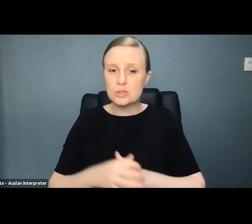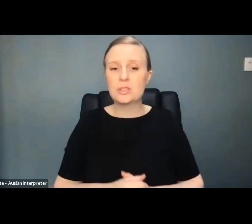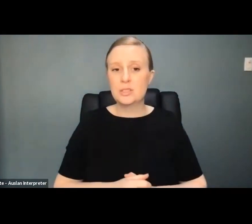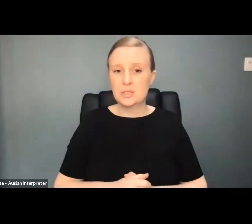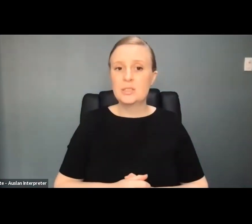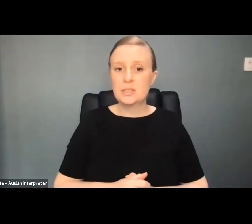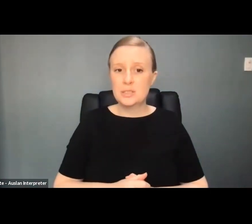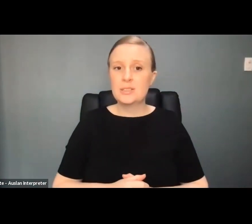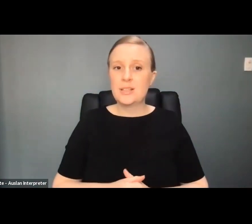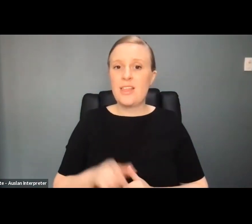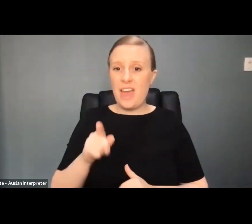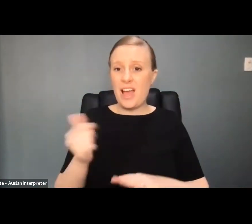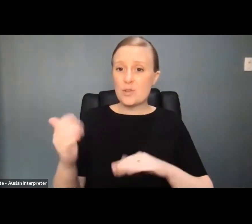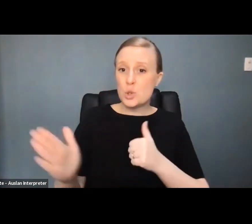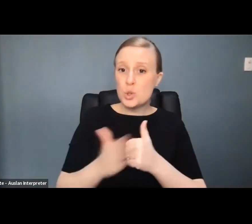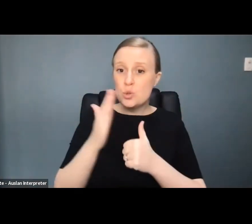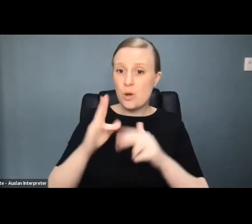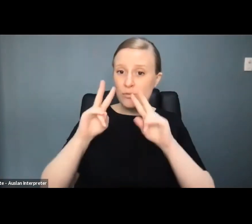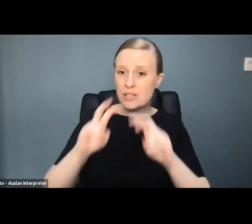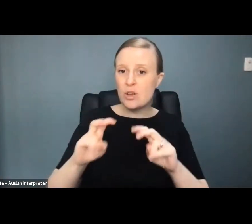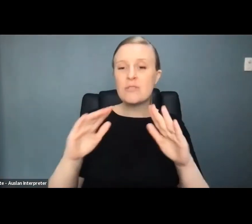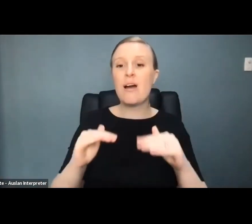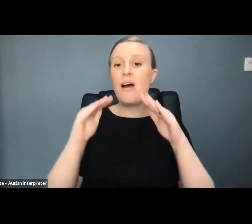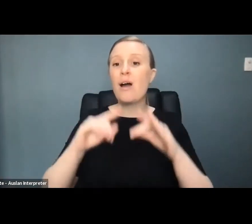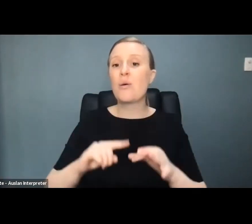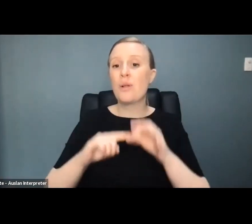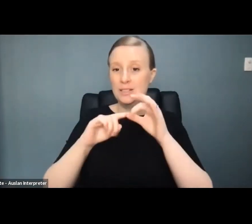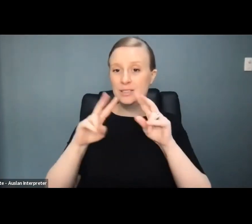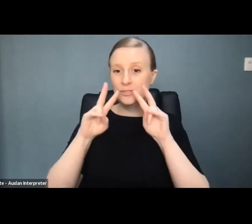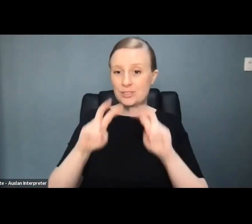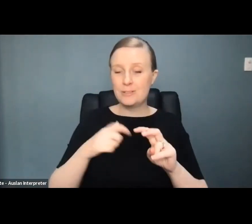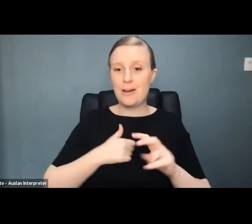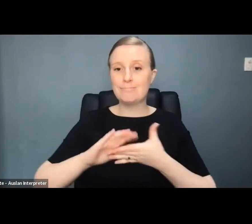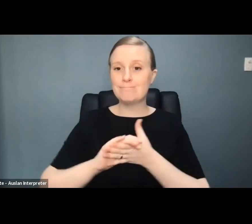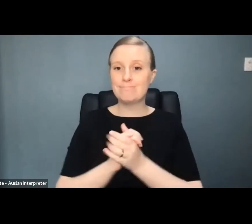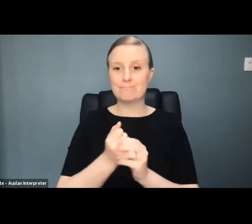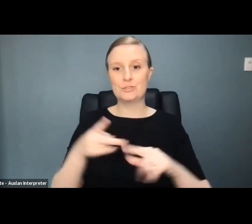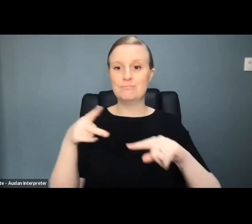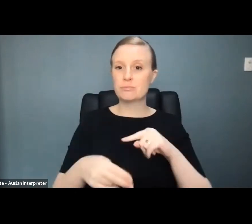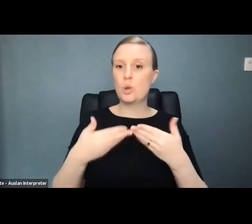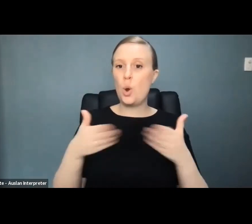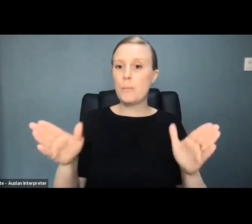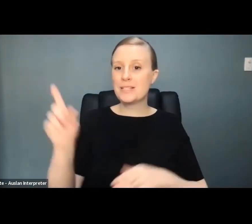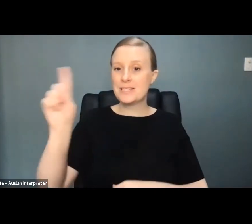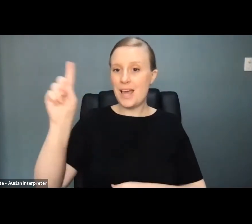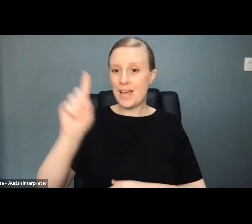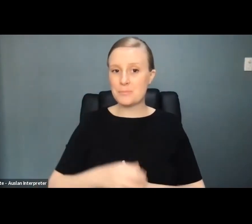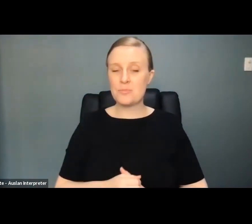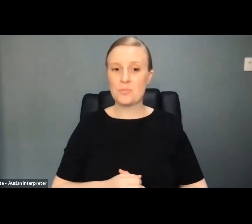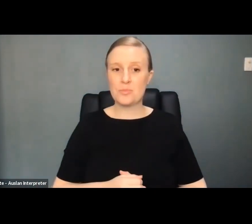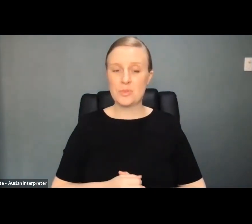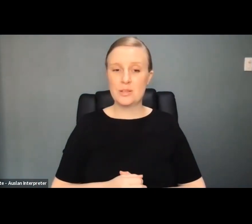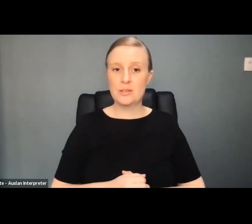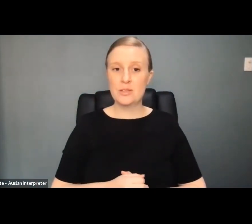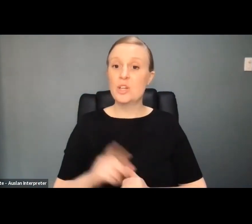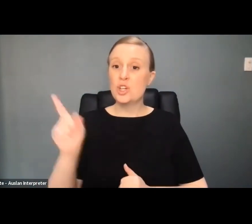high-quality research, and I'm very pleased to be opening the session today. This session will feature a first look at the